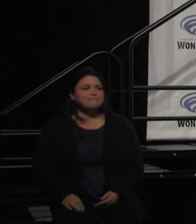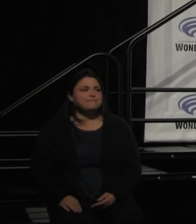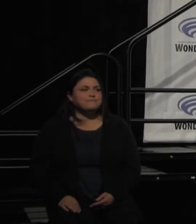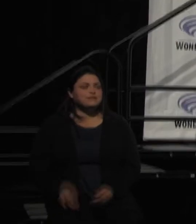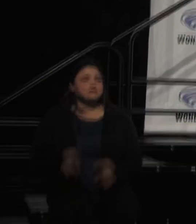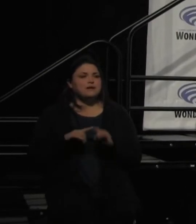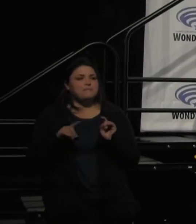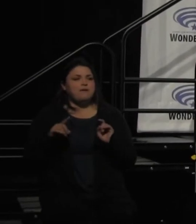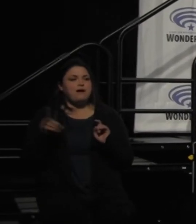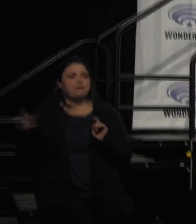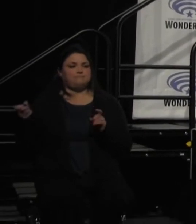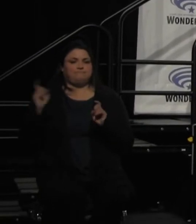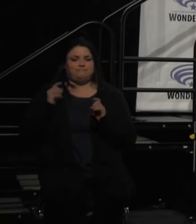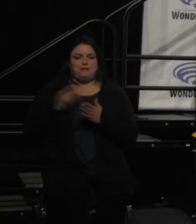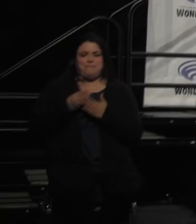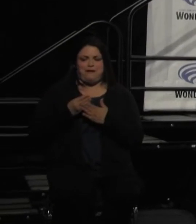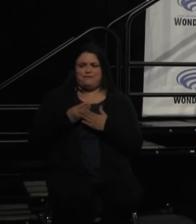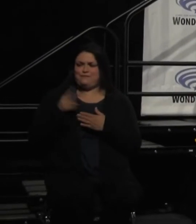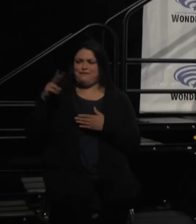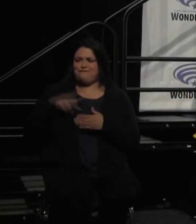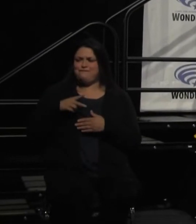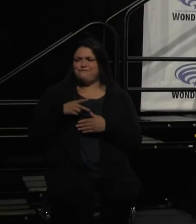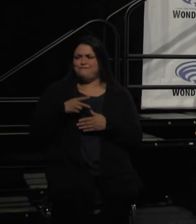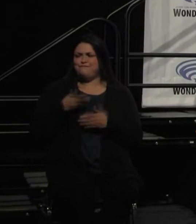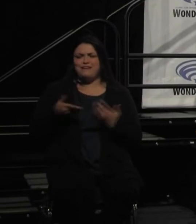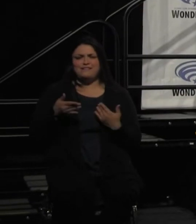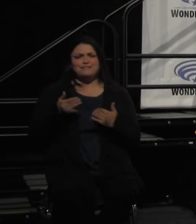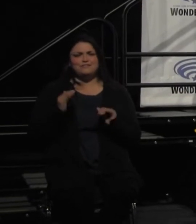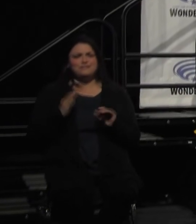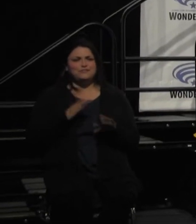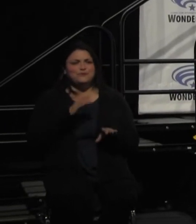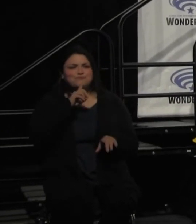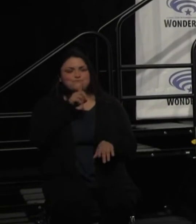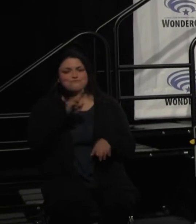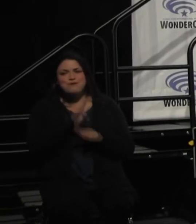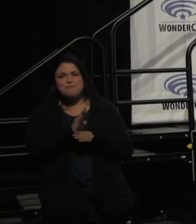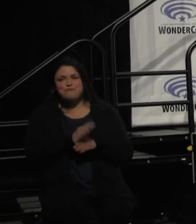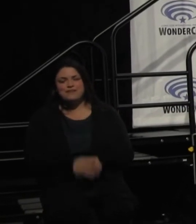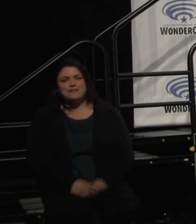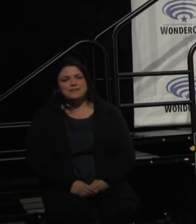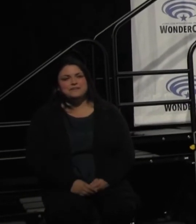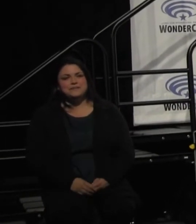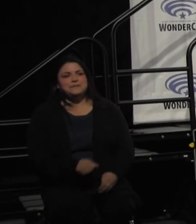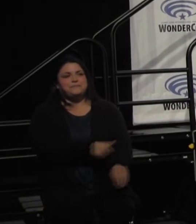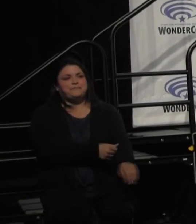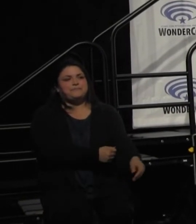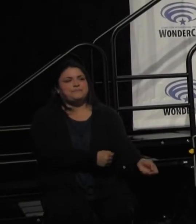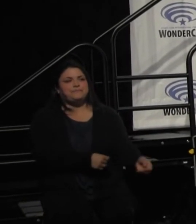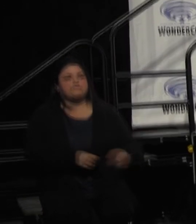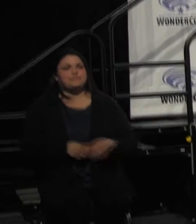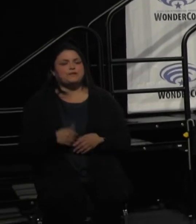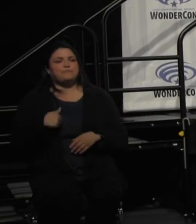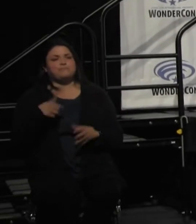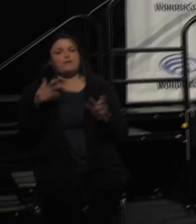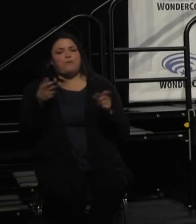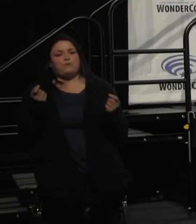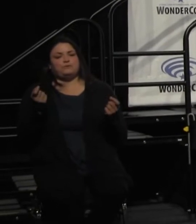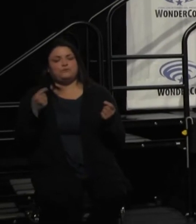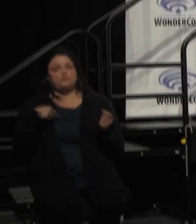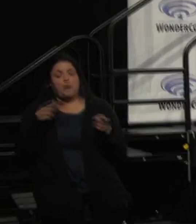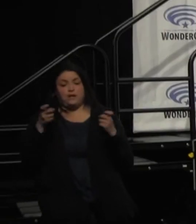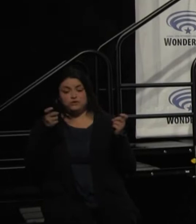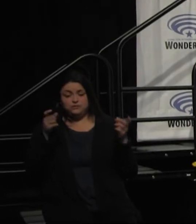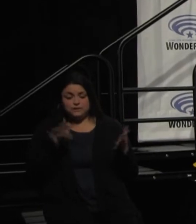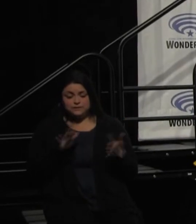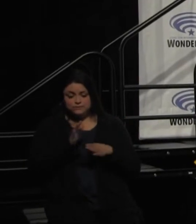they gave us the money, we said, "Fuck this, let's do a real movie," you know. And so we did. And what I wanted to do, I directed it, and